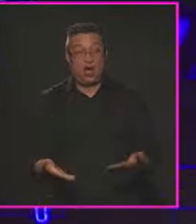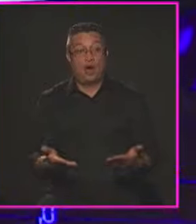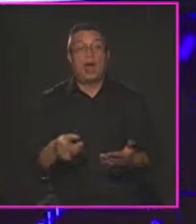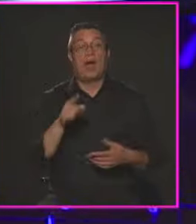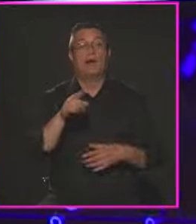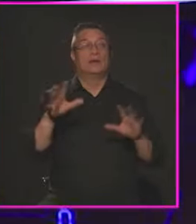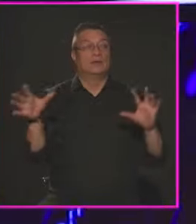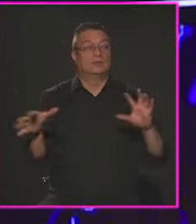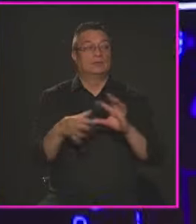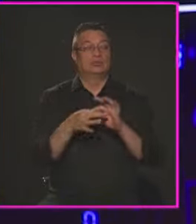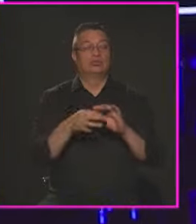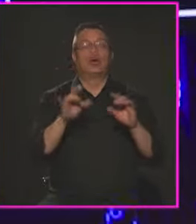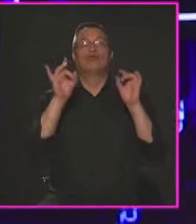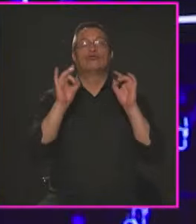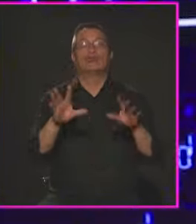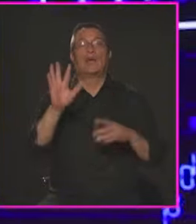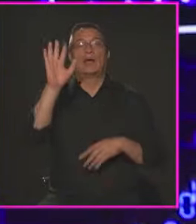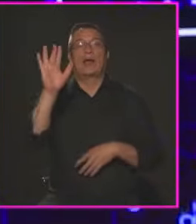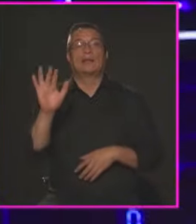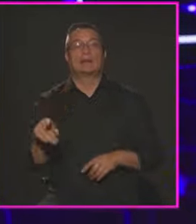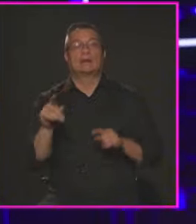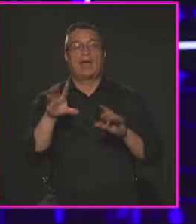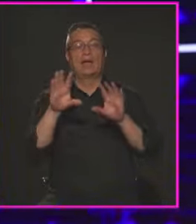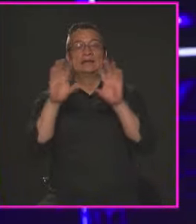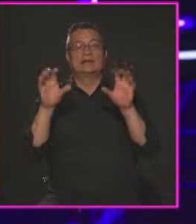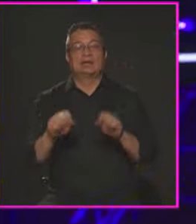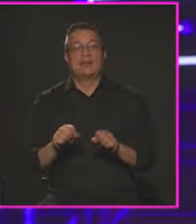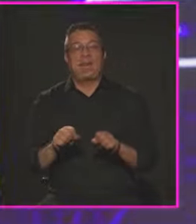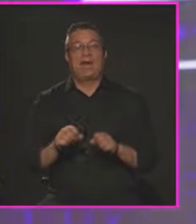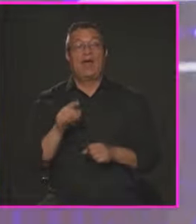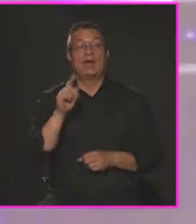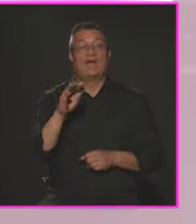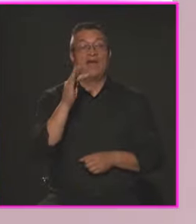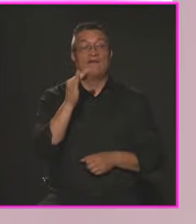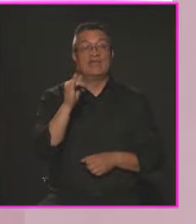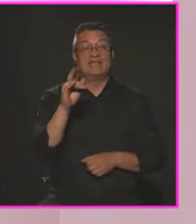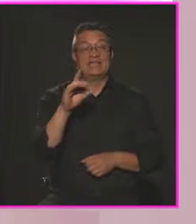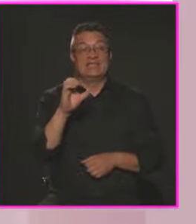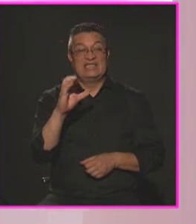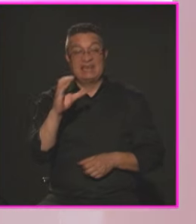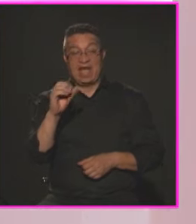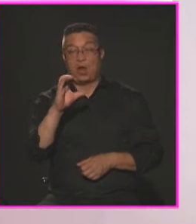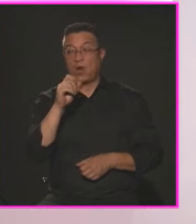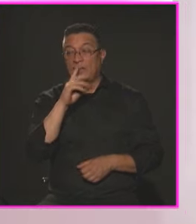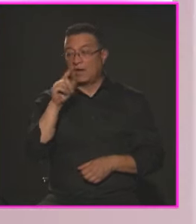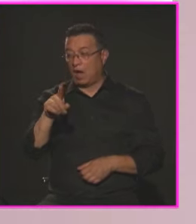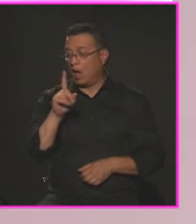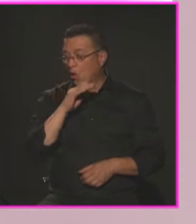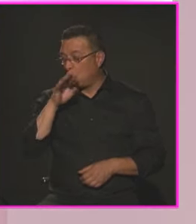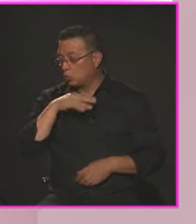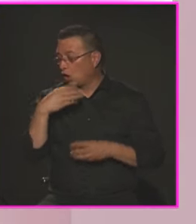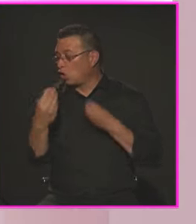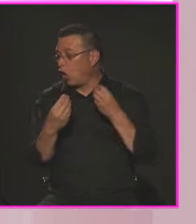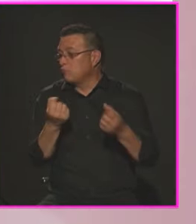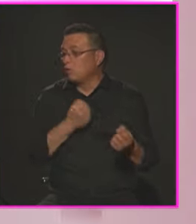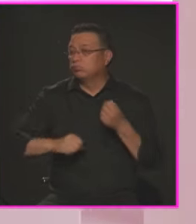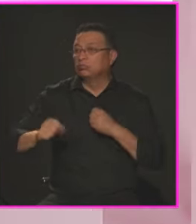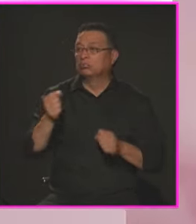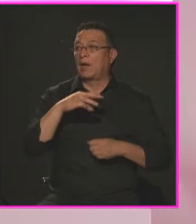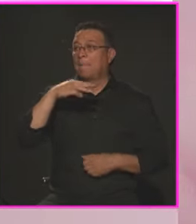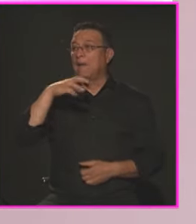systems. What quantum physics is used to understand how matter behaves, but it does not exploit